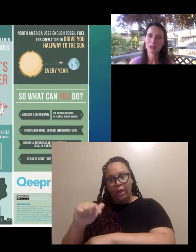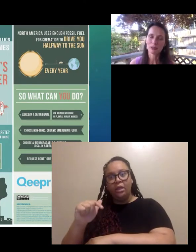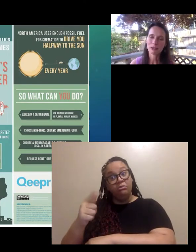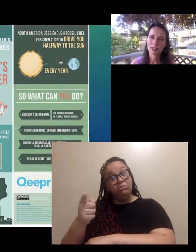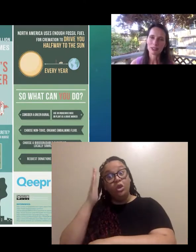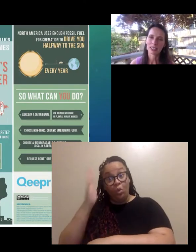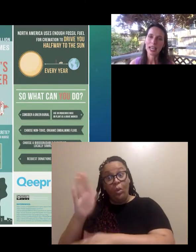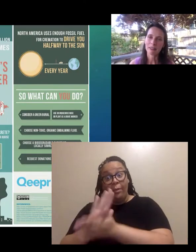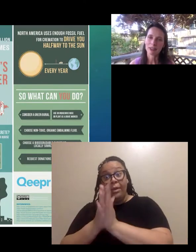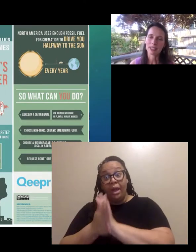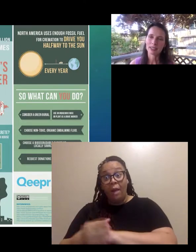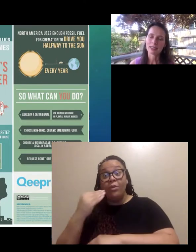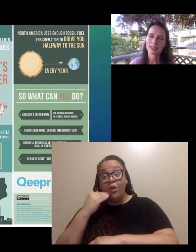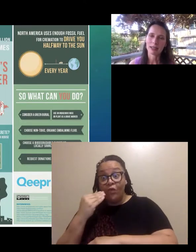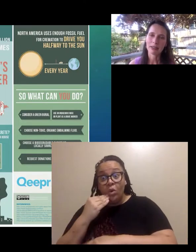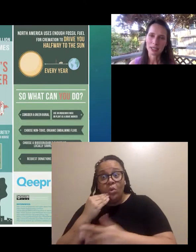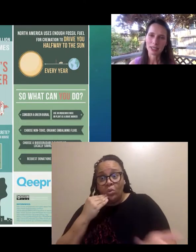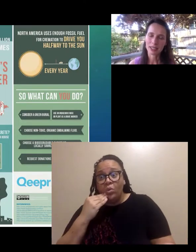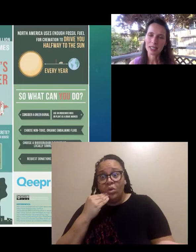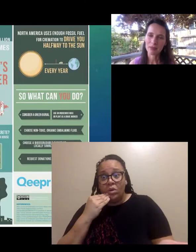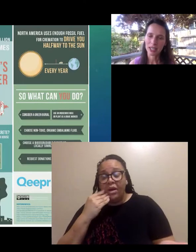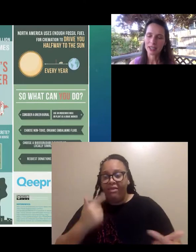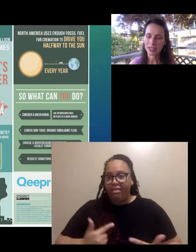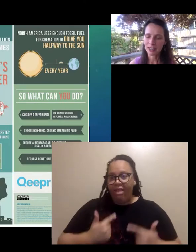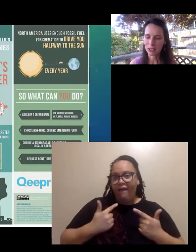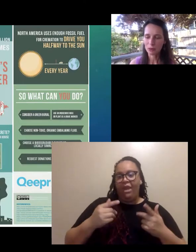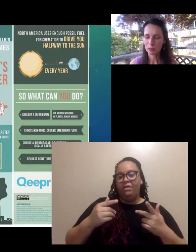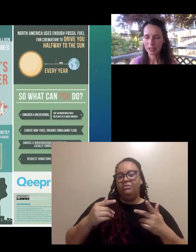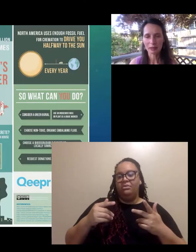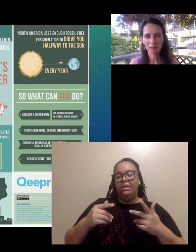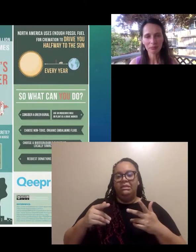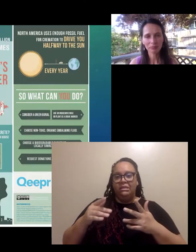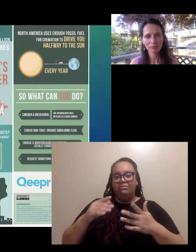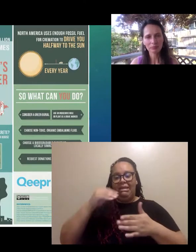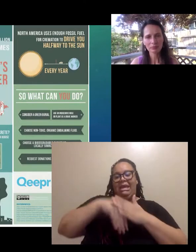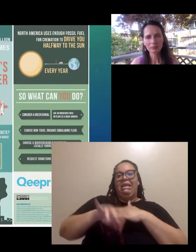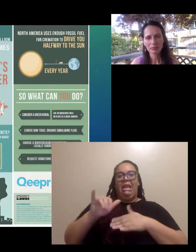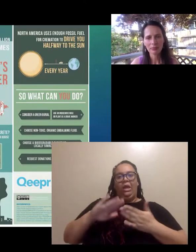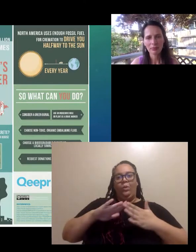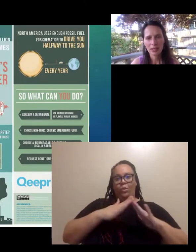become the food for the life that is surrounding, um, the area that you were buried.